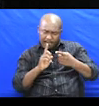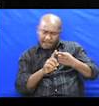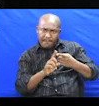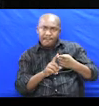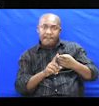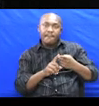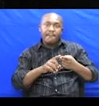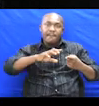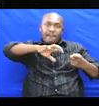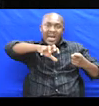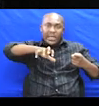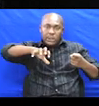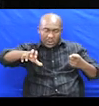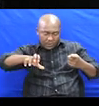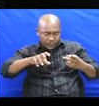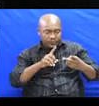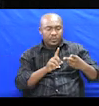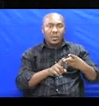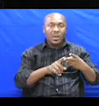as markets,